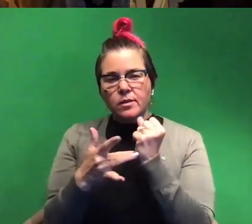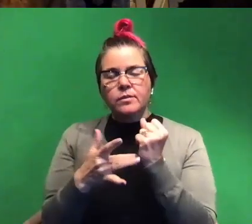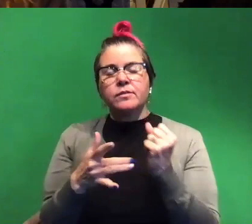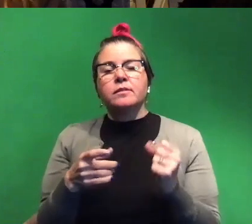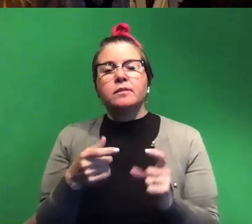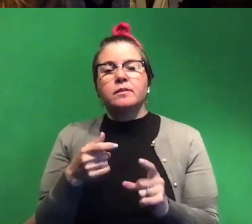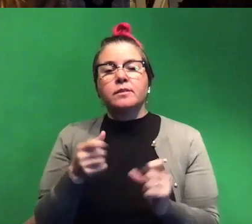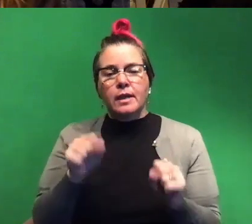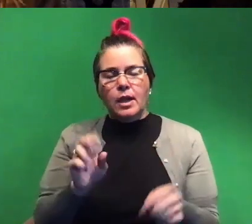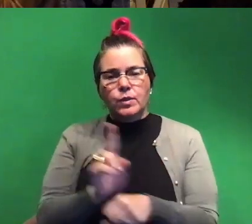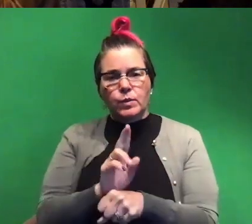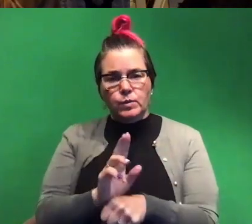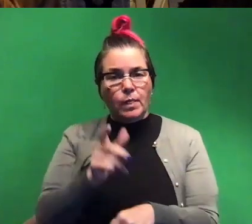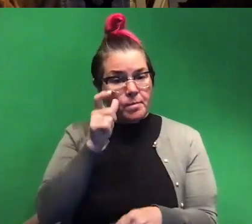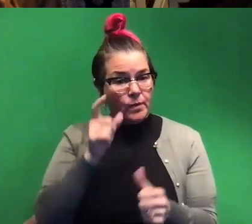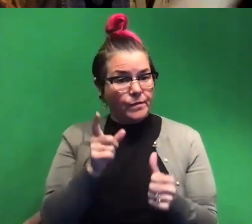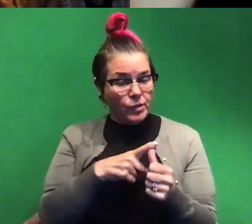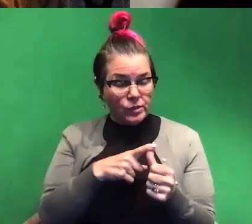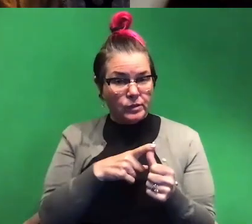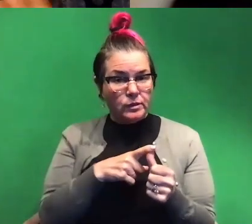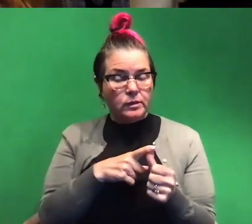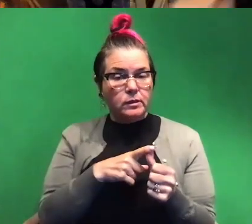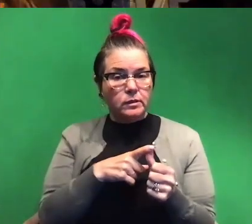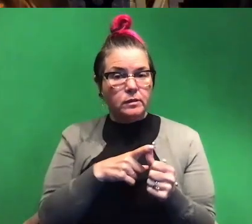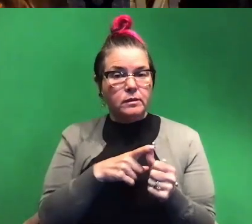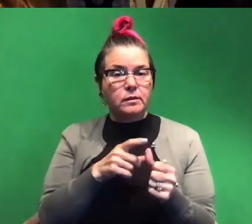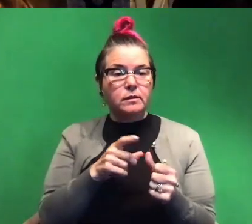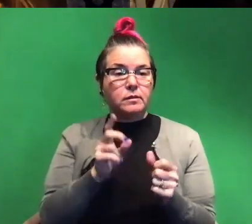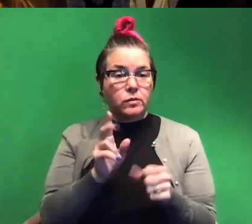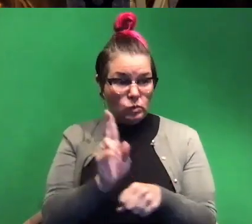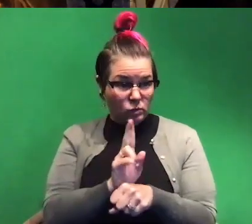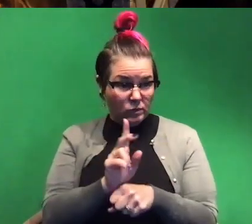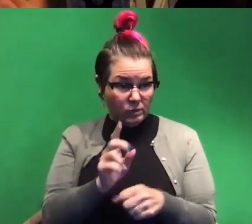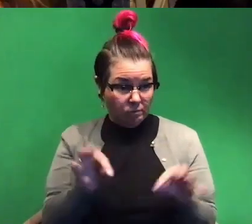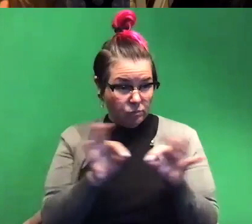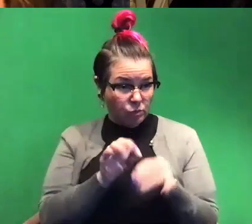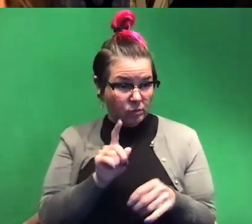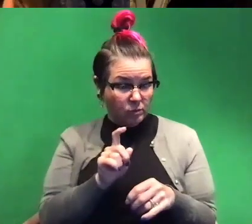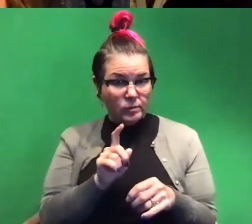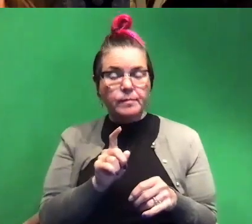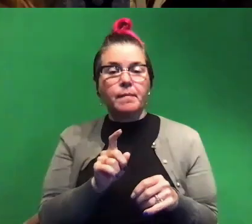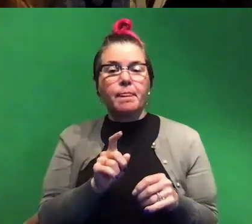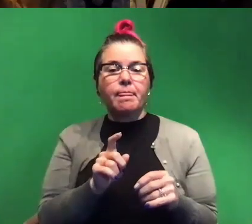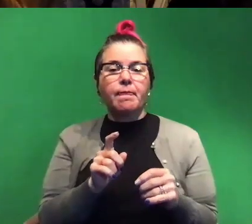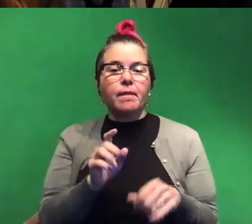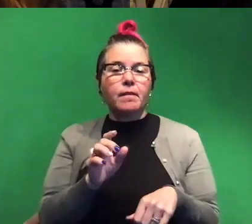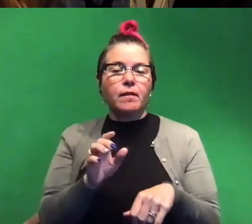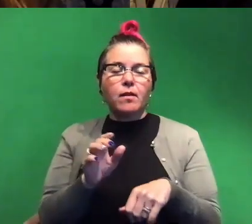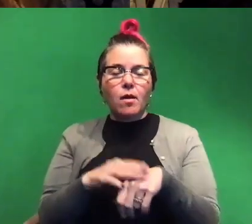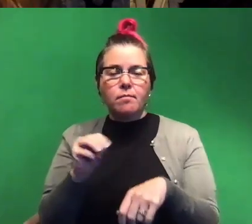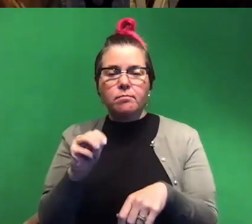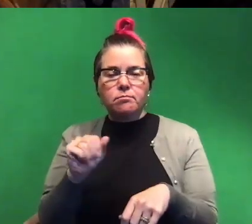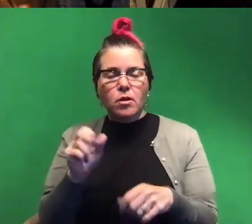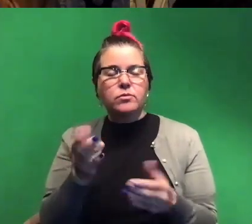you could use on the moon first and see how useful those would be on Mars to see if there was any recommendations that we could provide